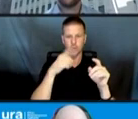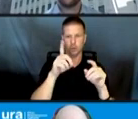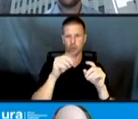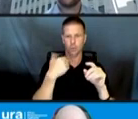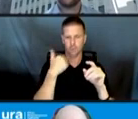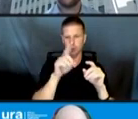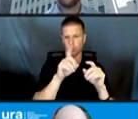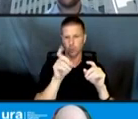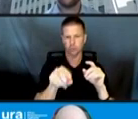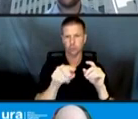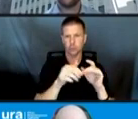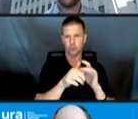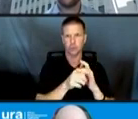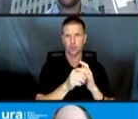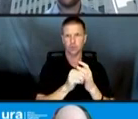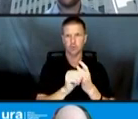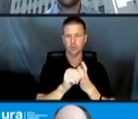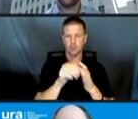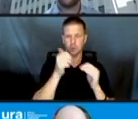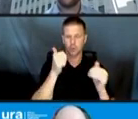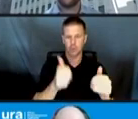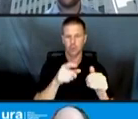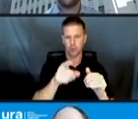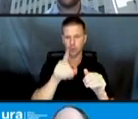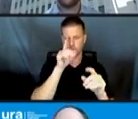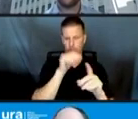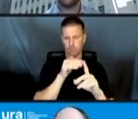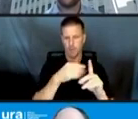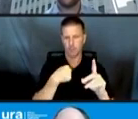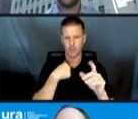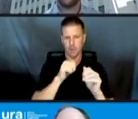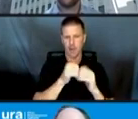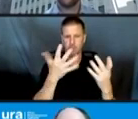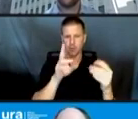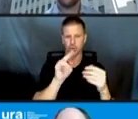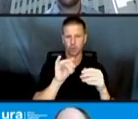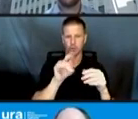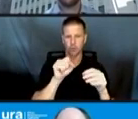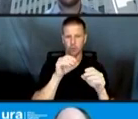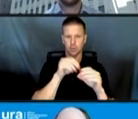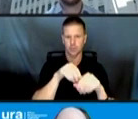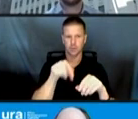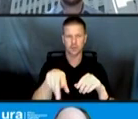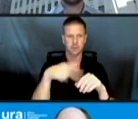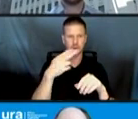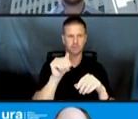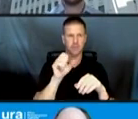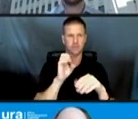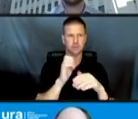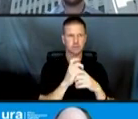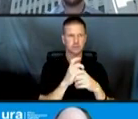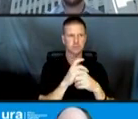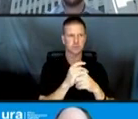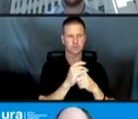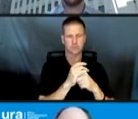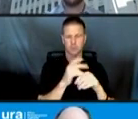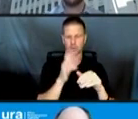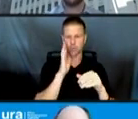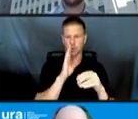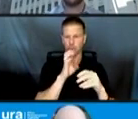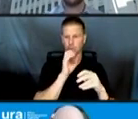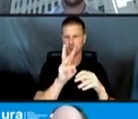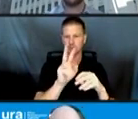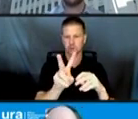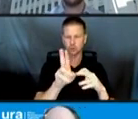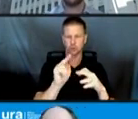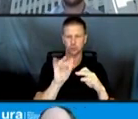question. Can you remind me of how many units was in this phase? It would be 62